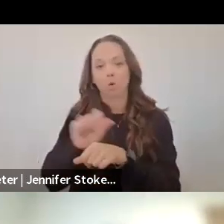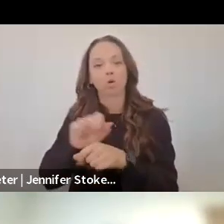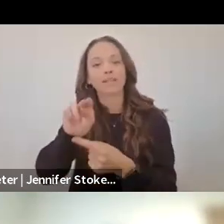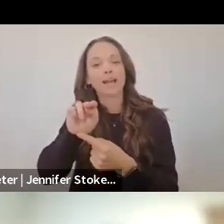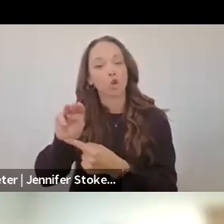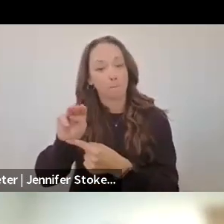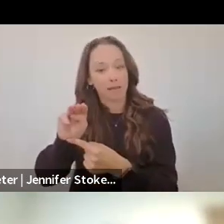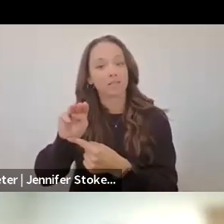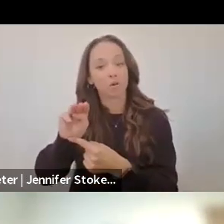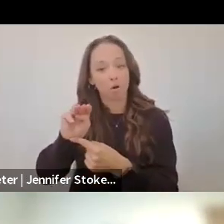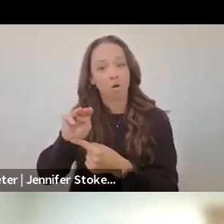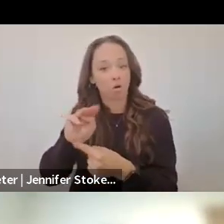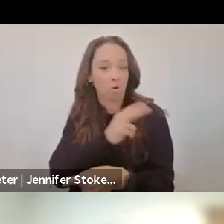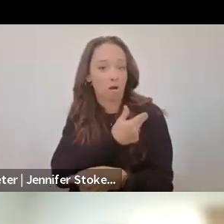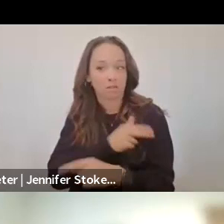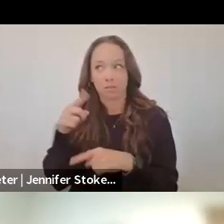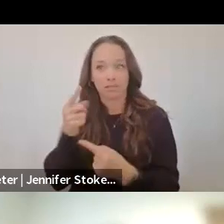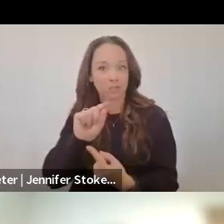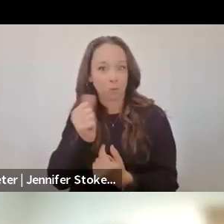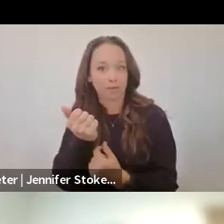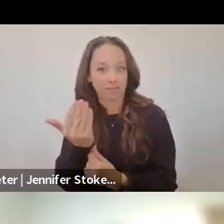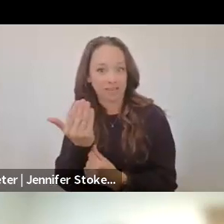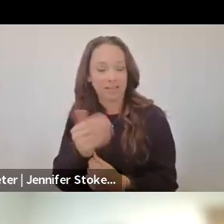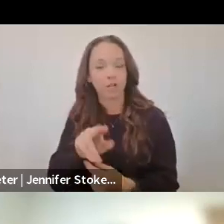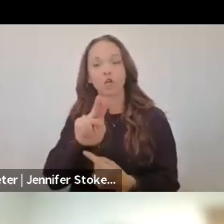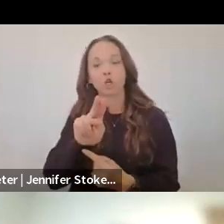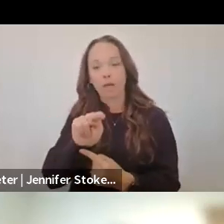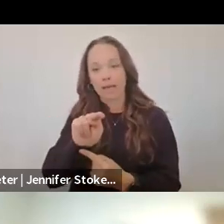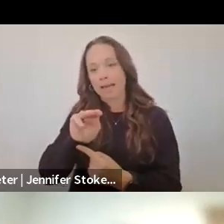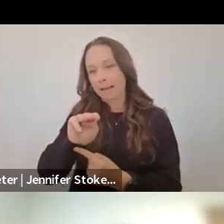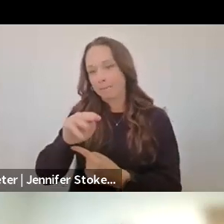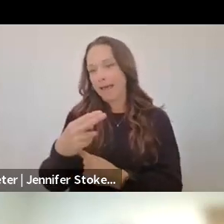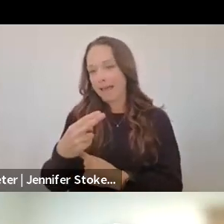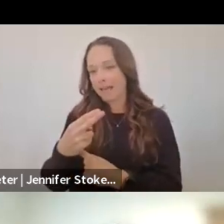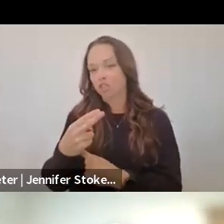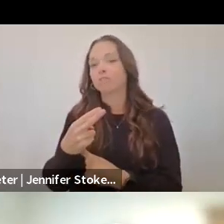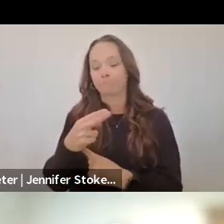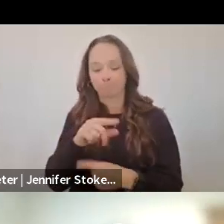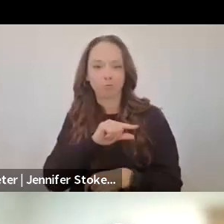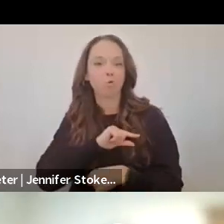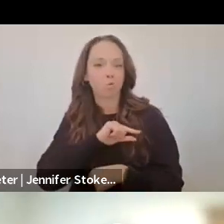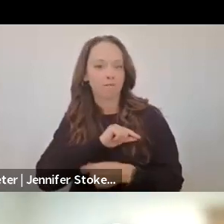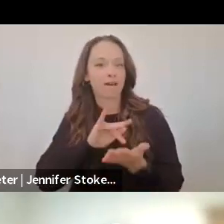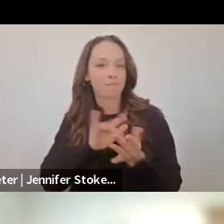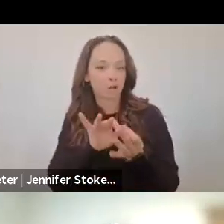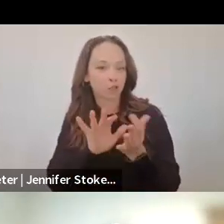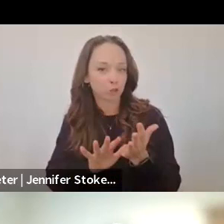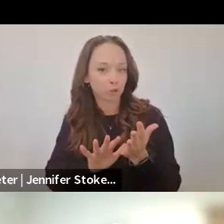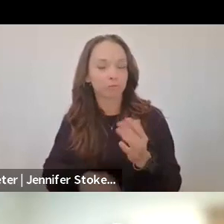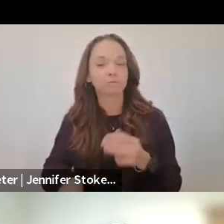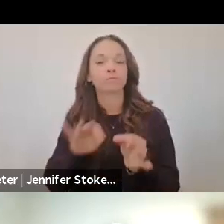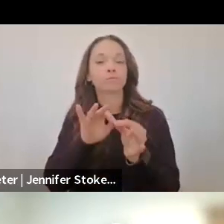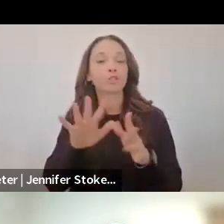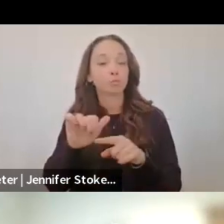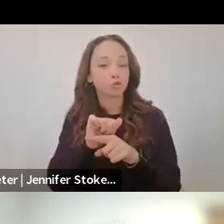since 2015. At UNMH, he has served as a qualified medical interpreter, an interpreter trainer,